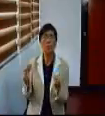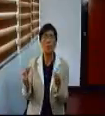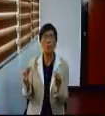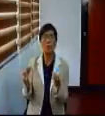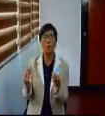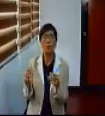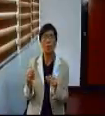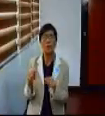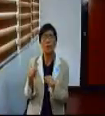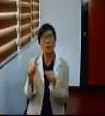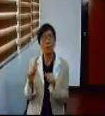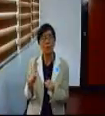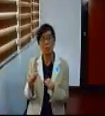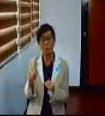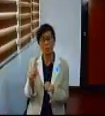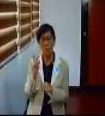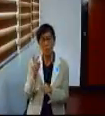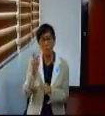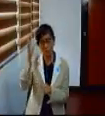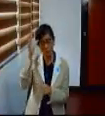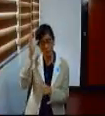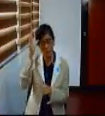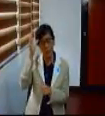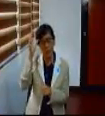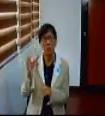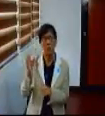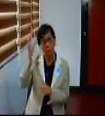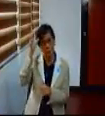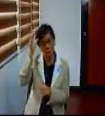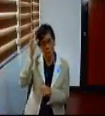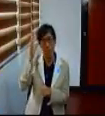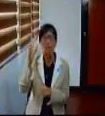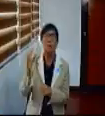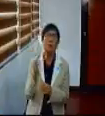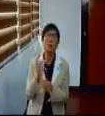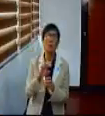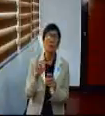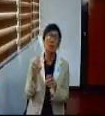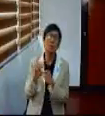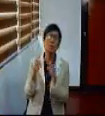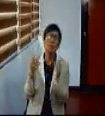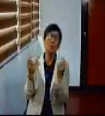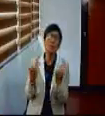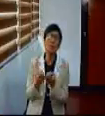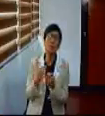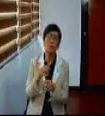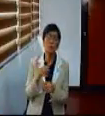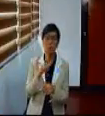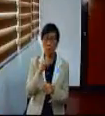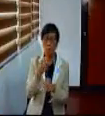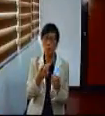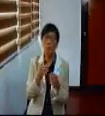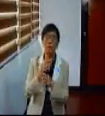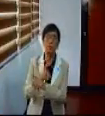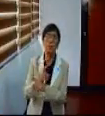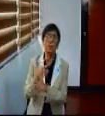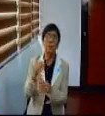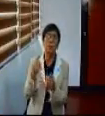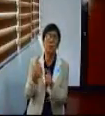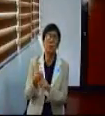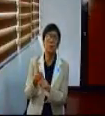little bit concerned that the entity was never invited to defend themselves, and then you come up with